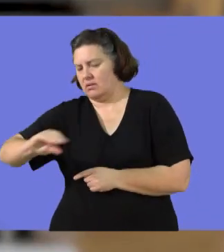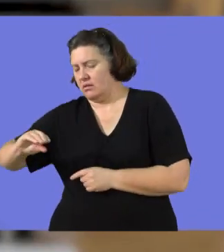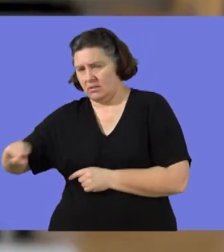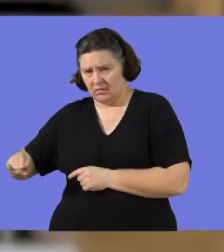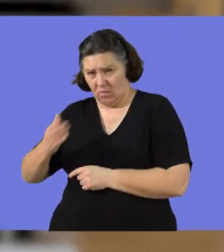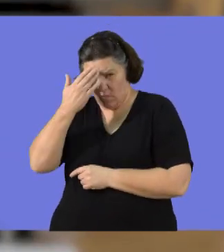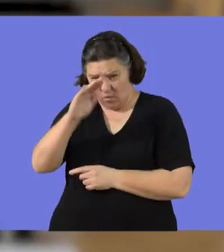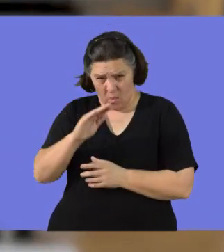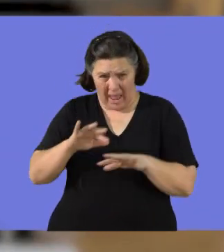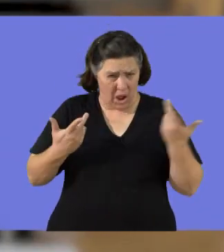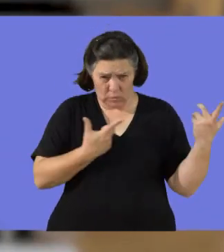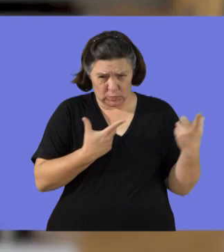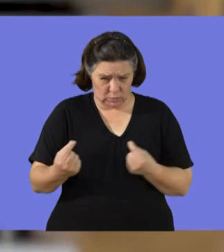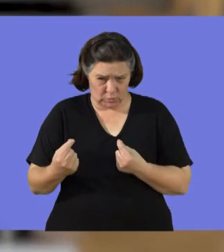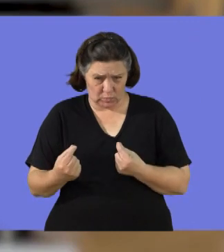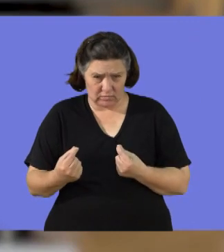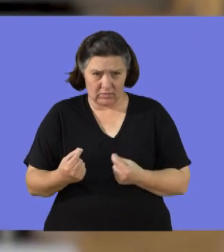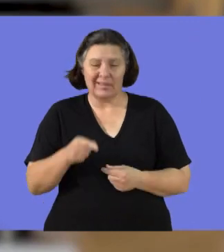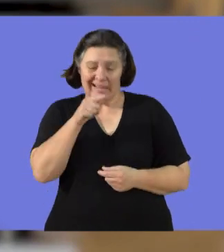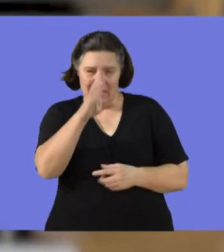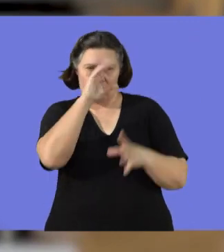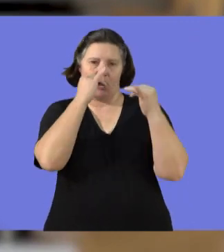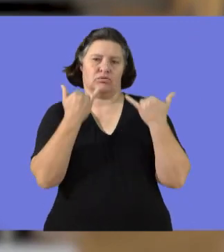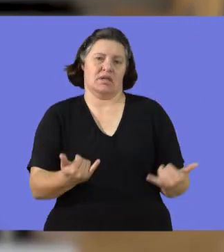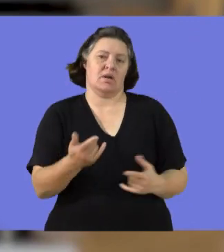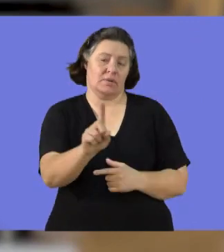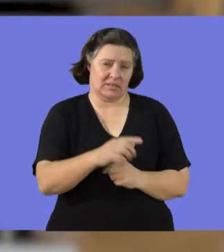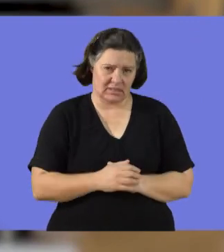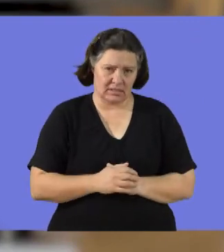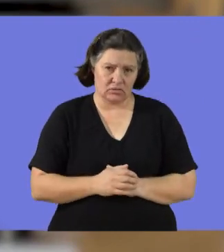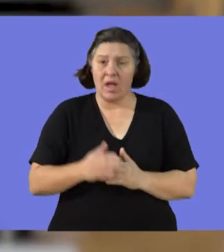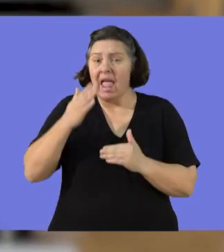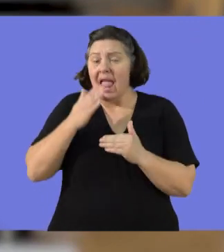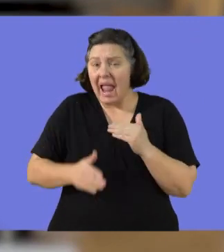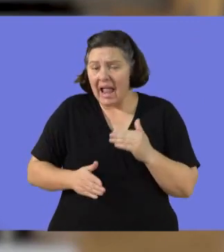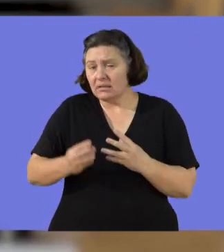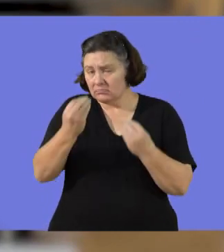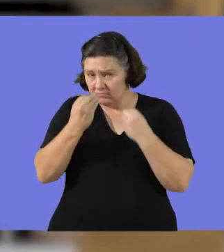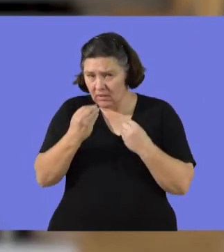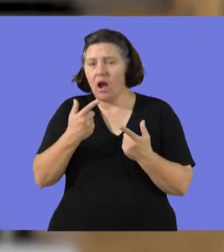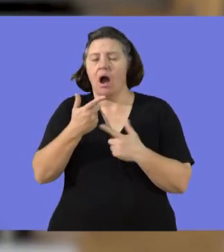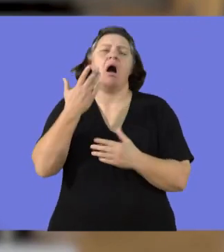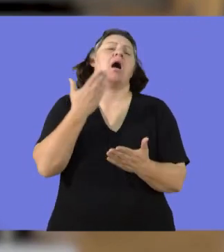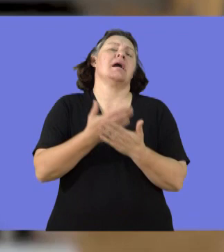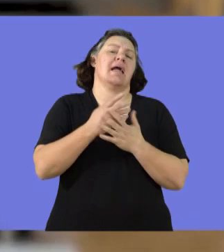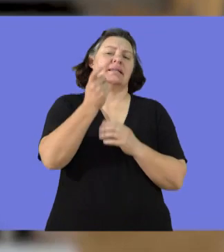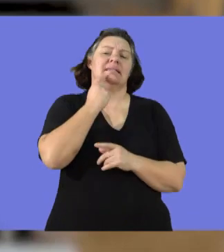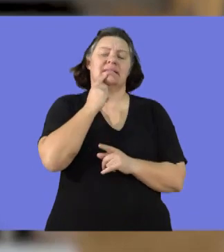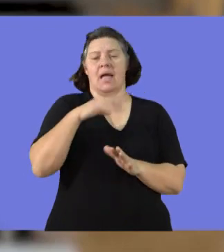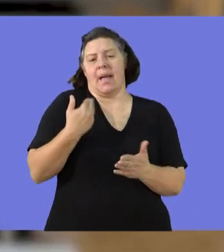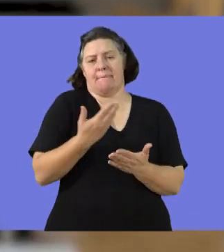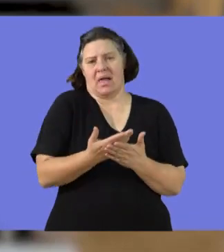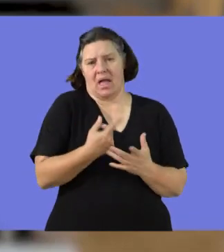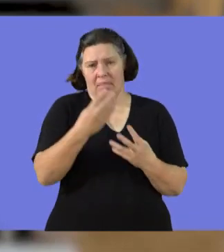you're going to go about doing it? This is what we are learning today. And I hope by the end of this lesson, you will be able to go and